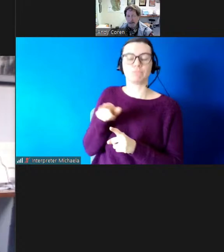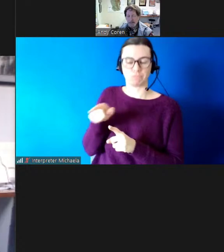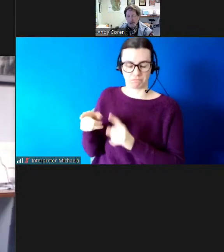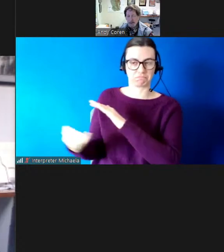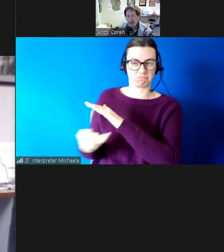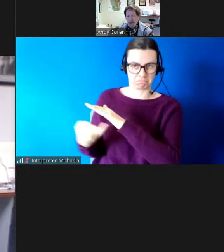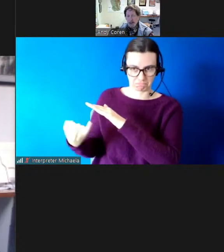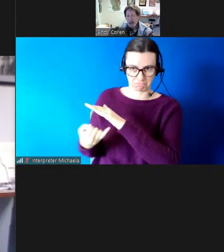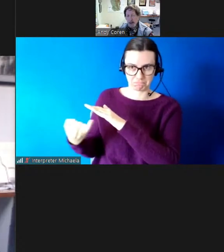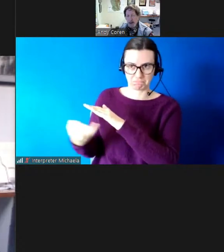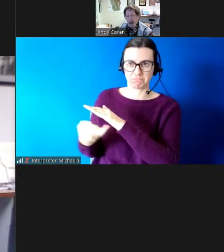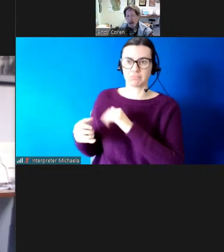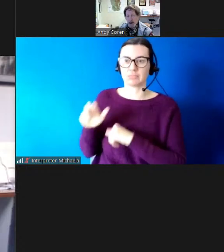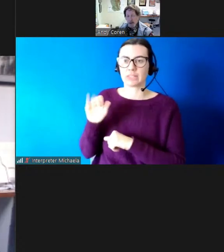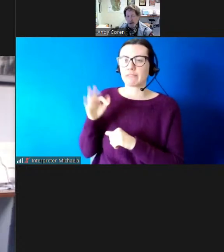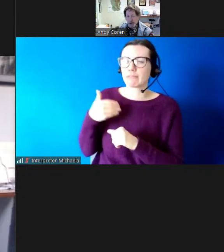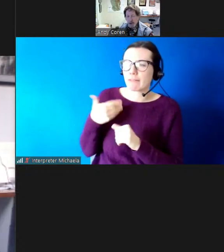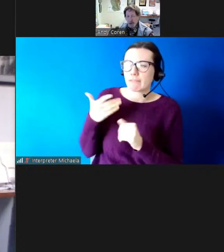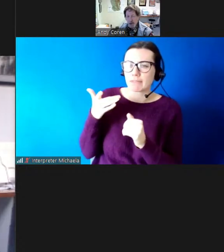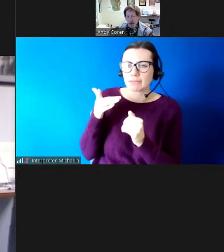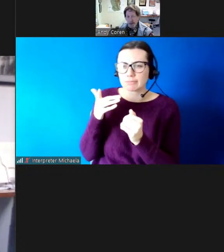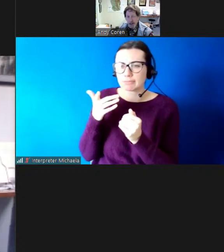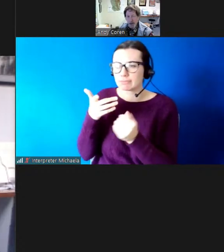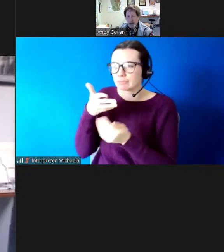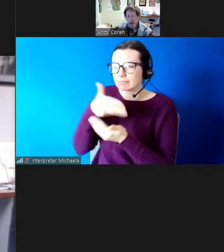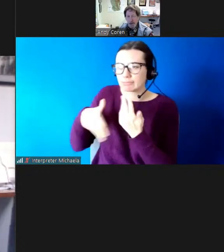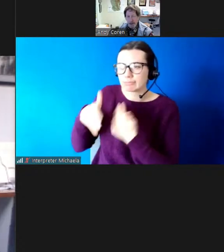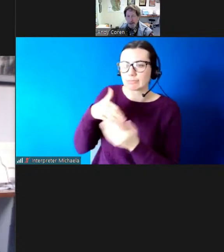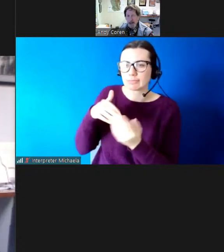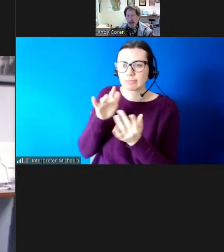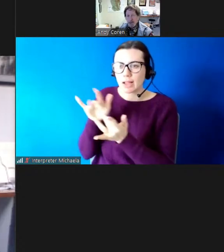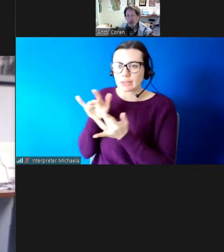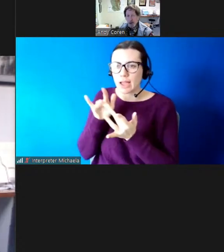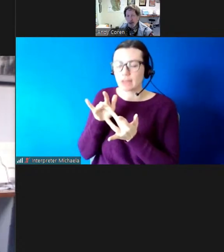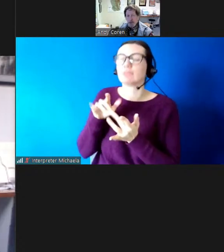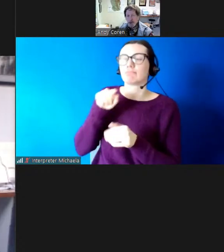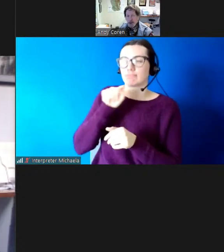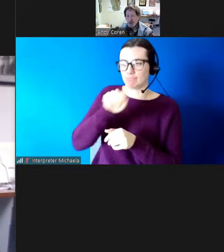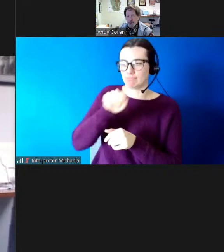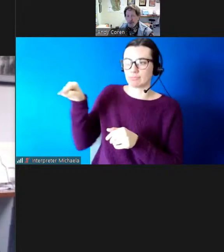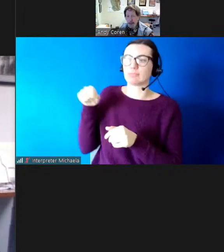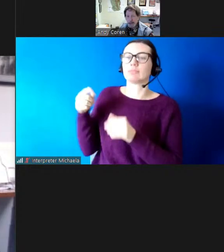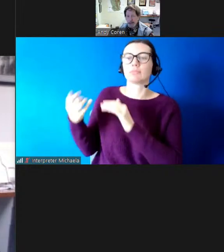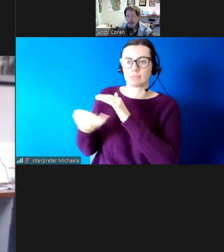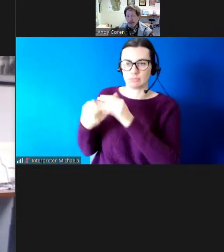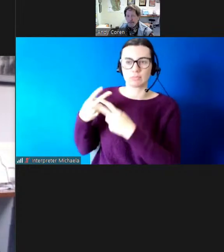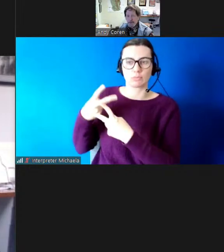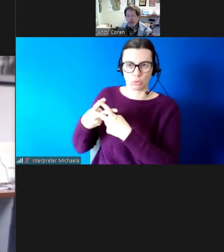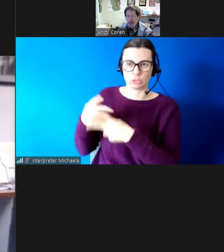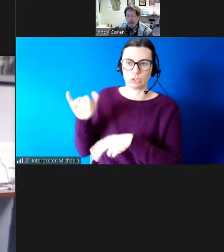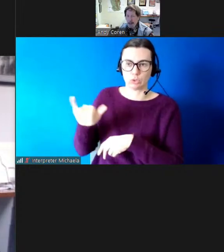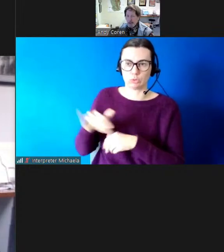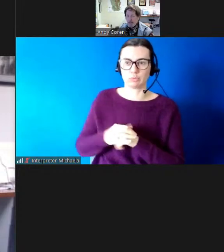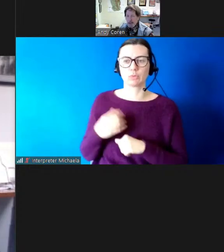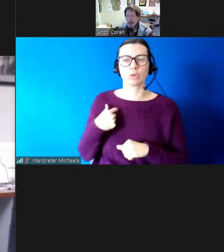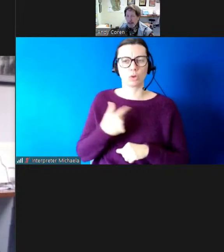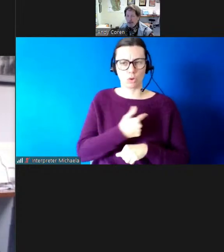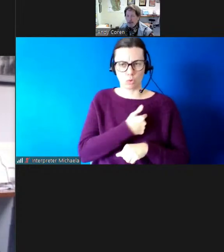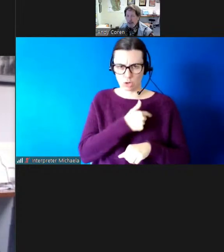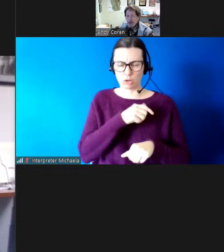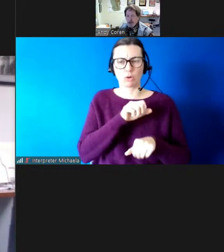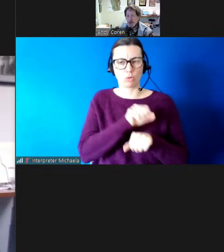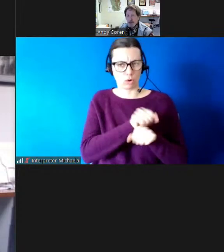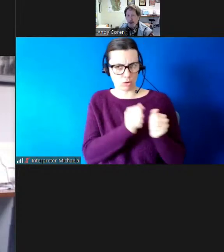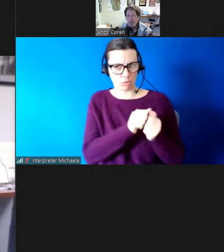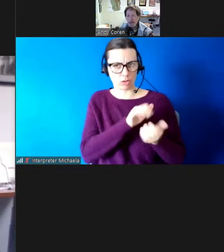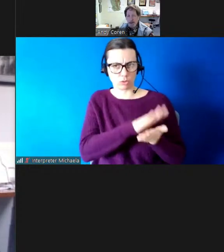they had them in the community, are also being quarantined. And we're working with the school liaisons to find any outbreaks